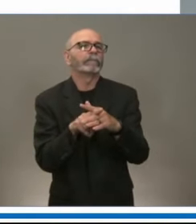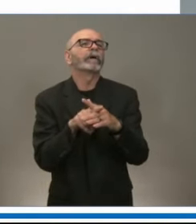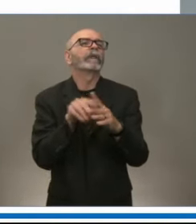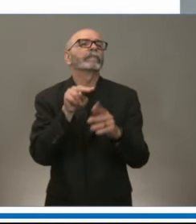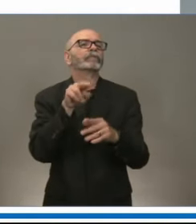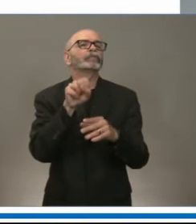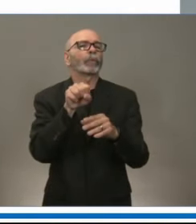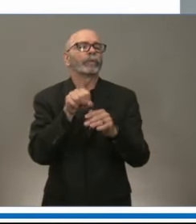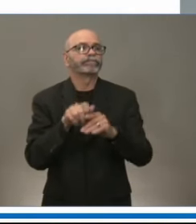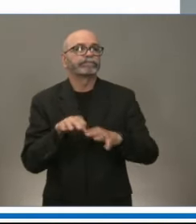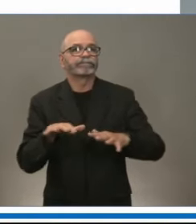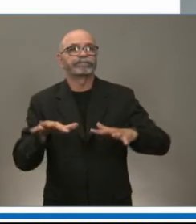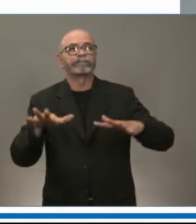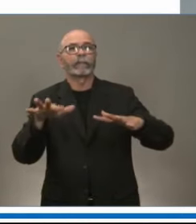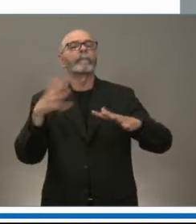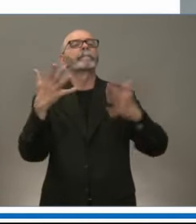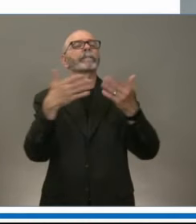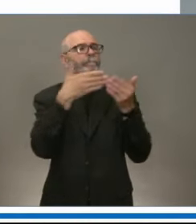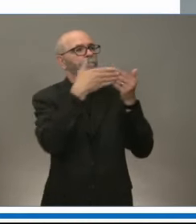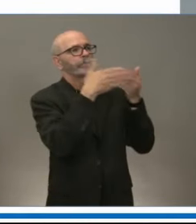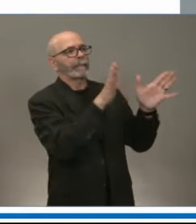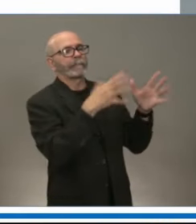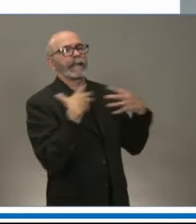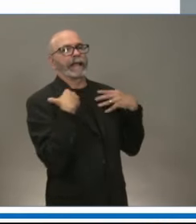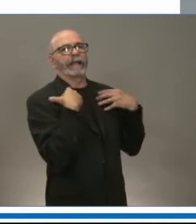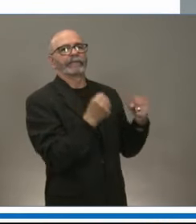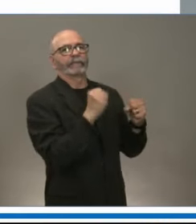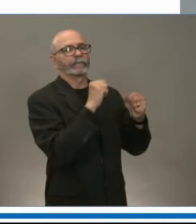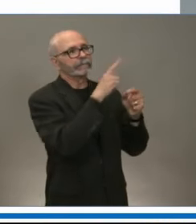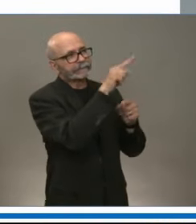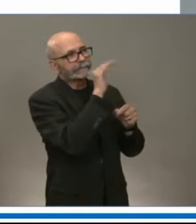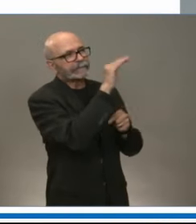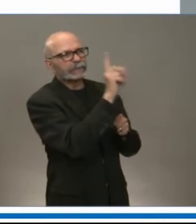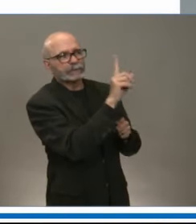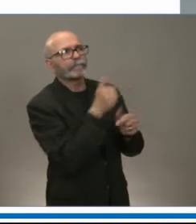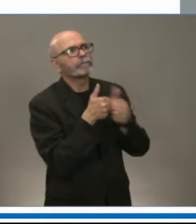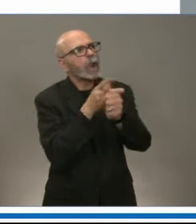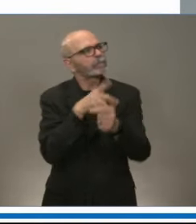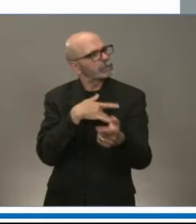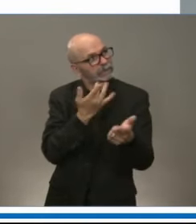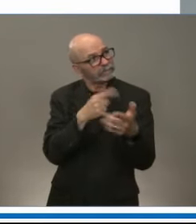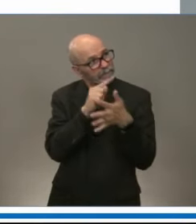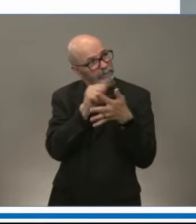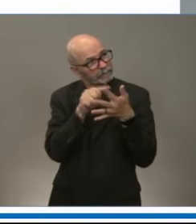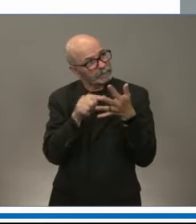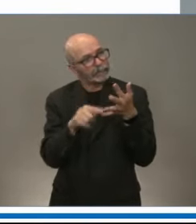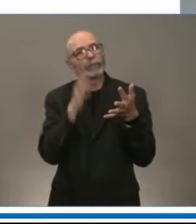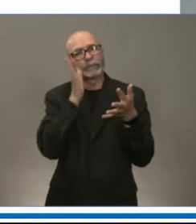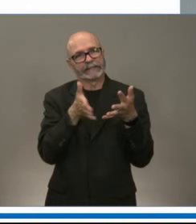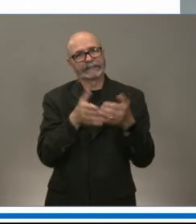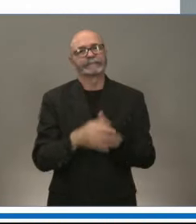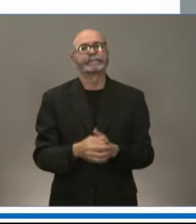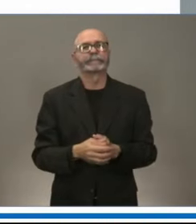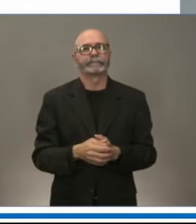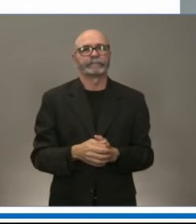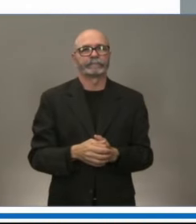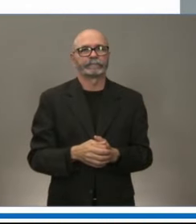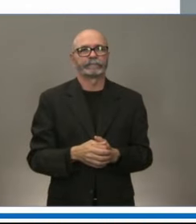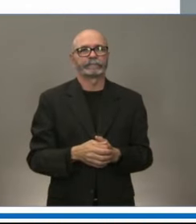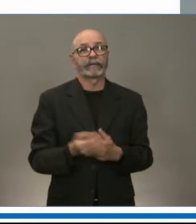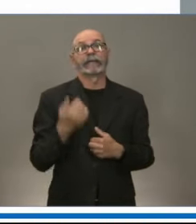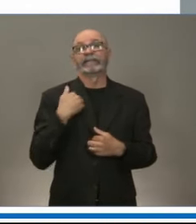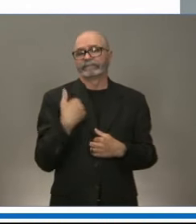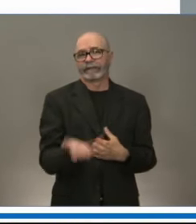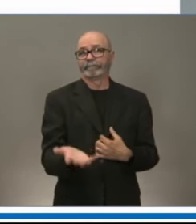its follow-up at the local level. I'm pleased to say that we have 5 individuals in hospital. I have to